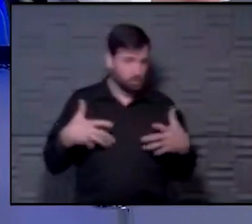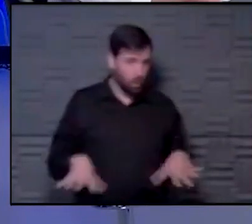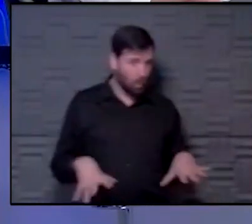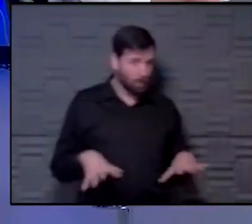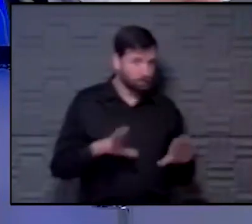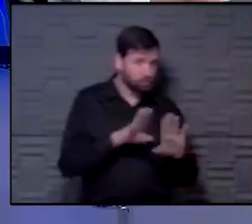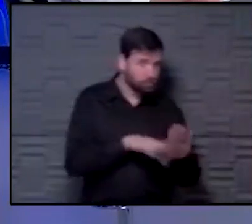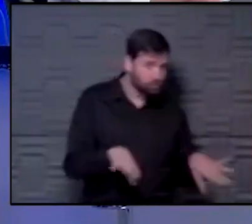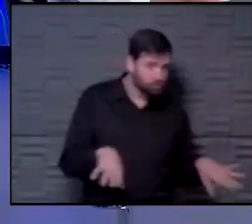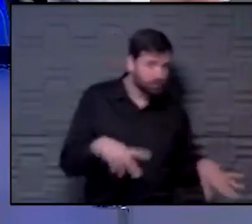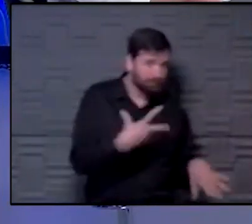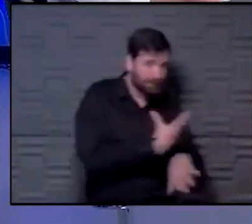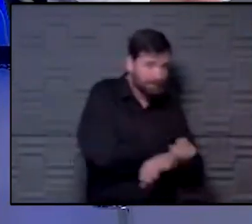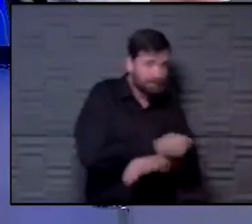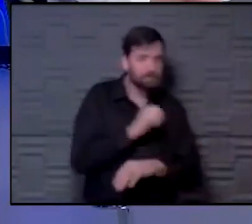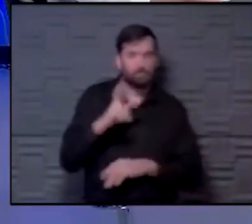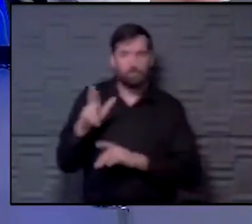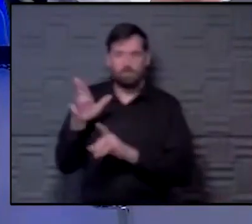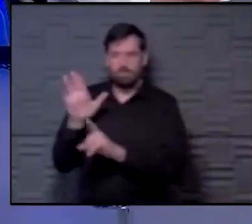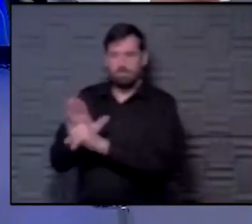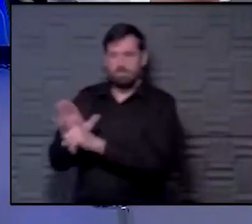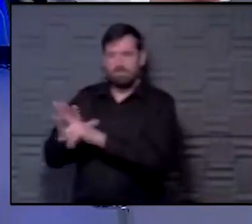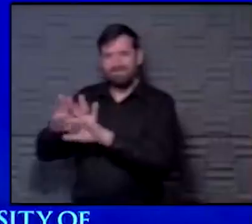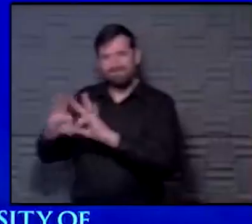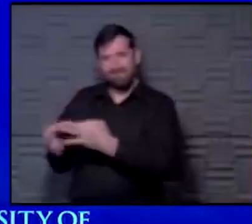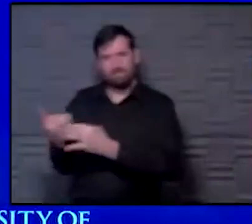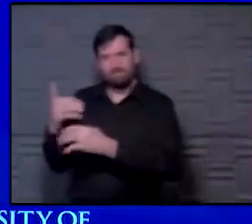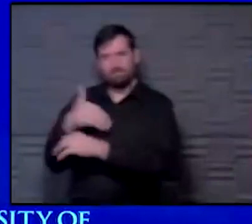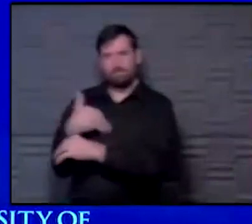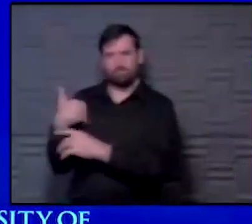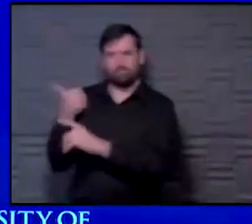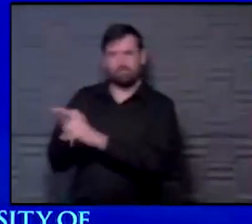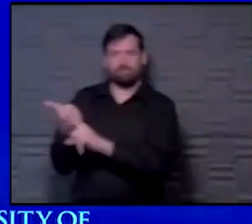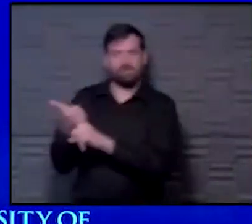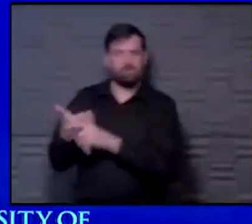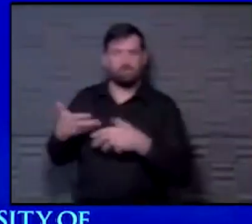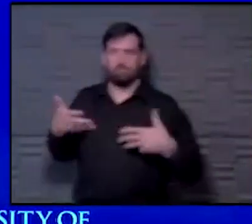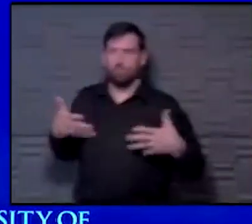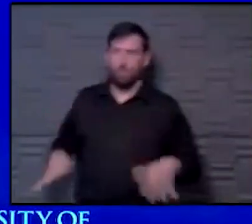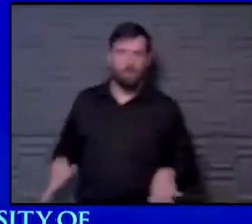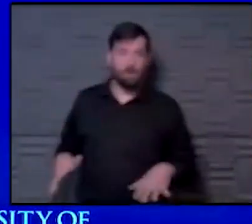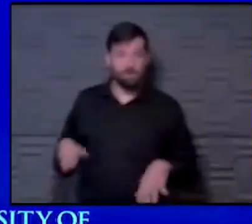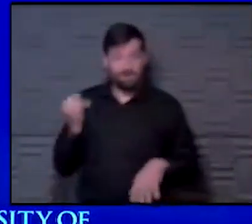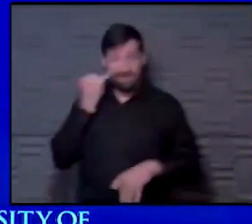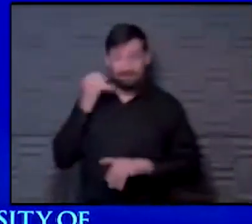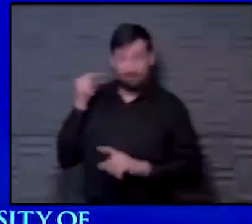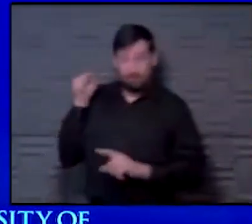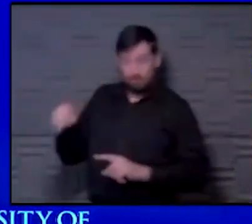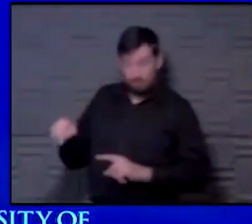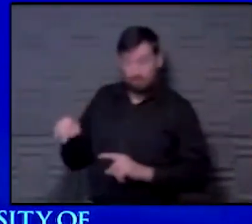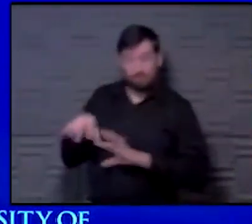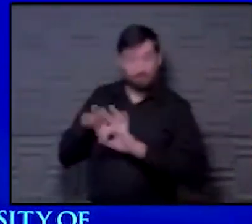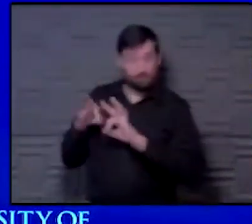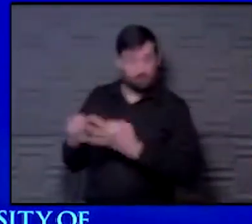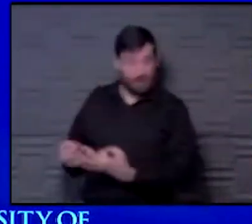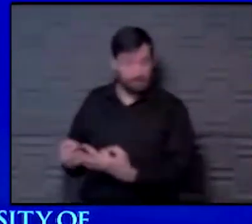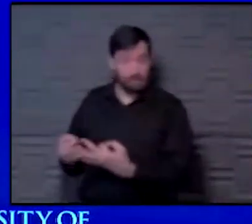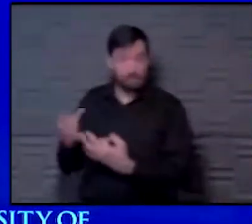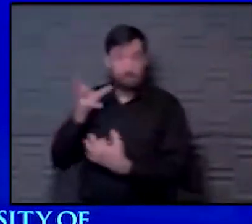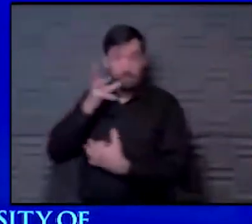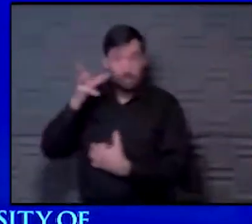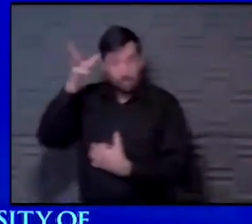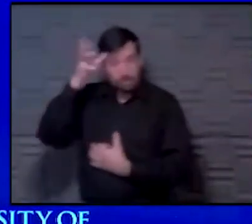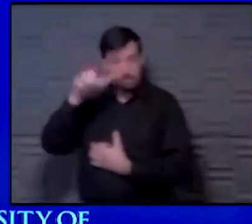to be vaccinated when it's time, or if the other family members are not willing to be vaccinated now. And if that is the case, if it's family members, the parents and